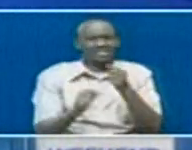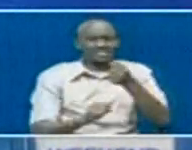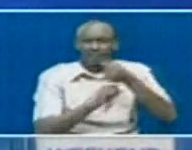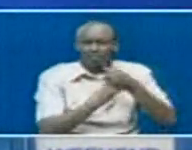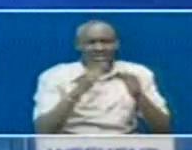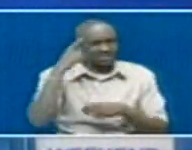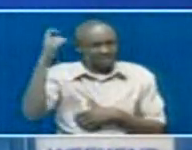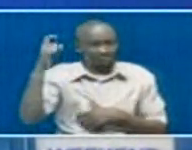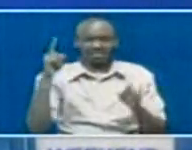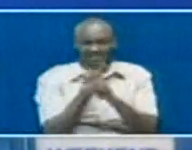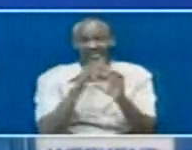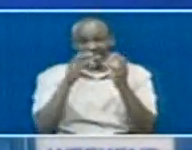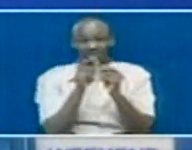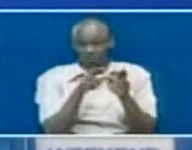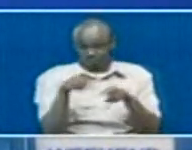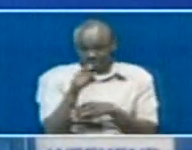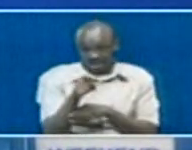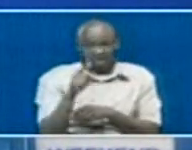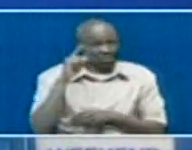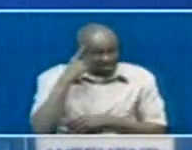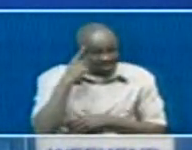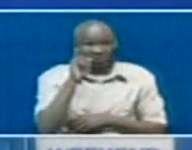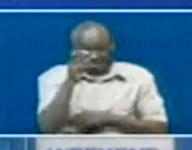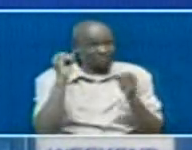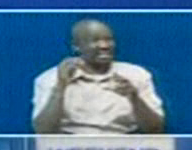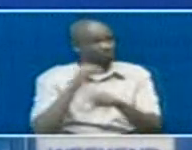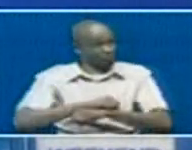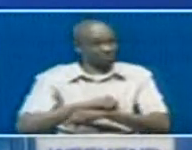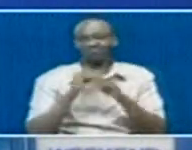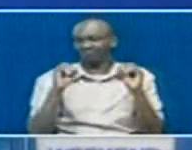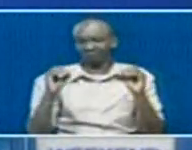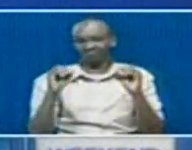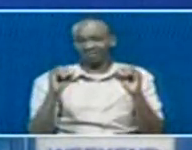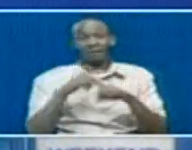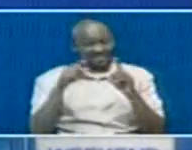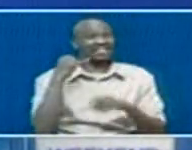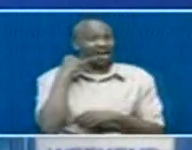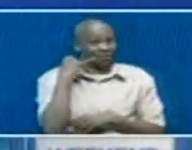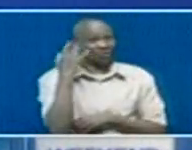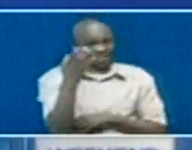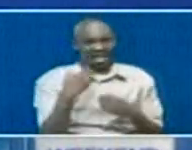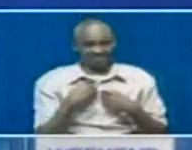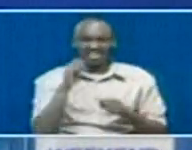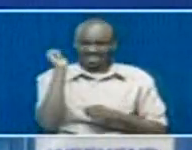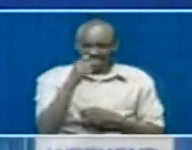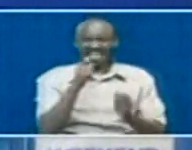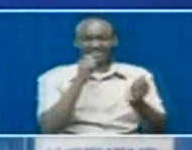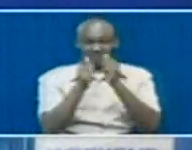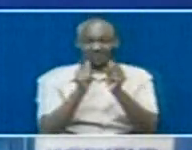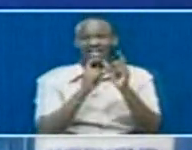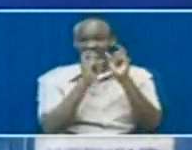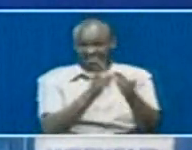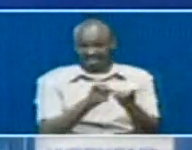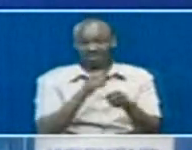don't fit in a classroom isn't something that you will see in many schools. Not so in Nakuru. The Kenya Sports and Talent School's